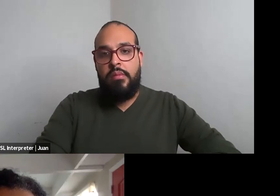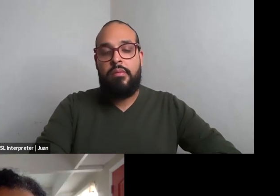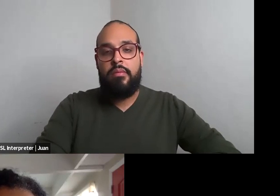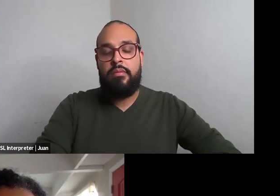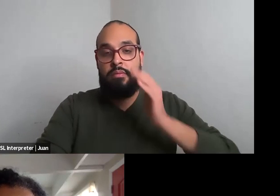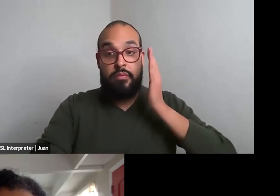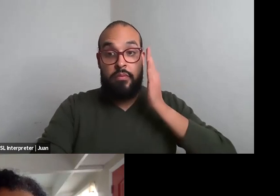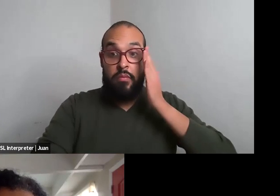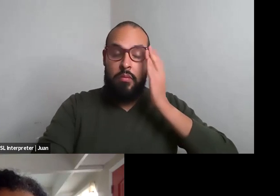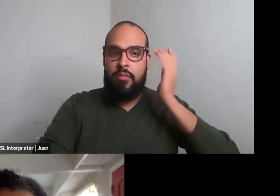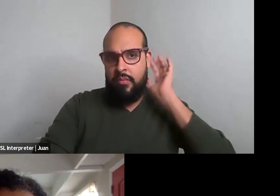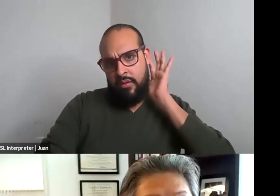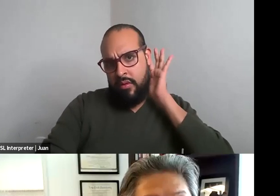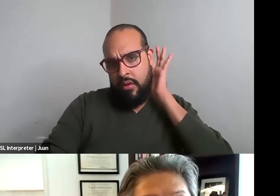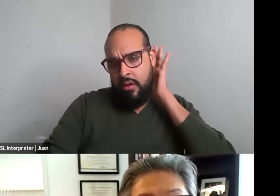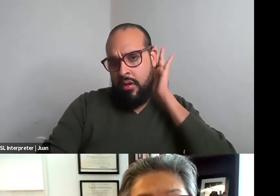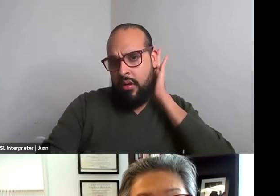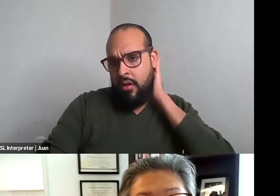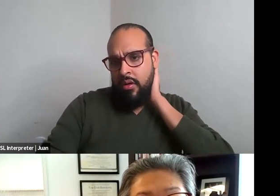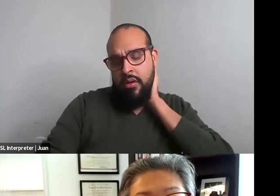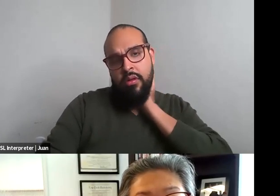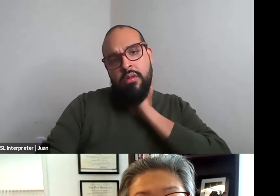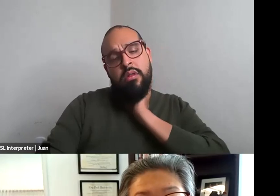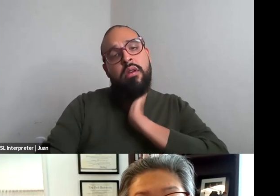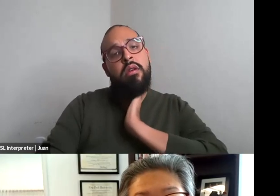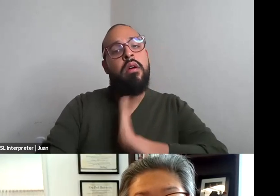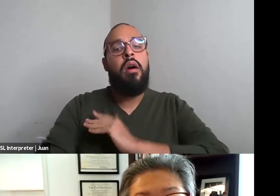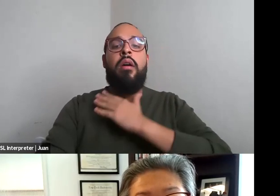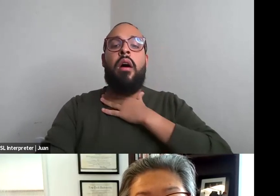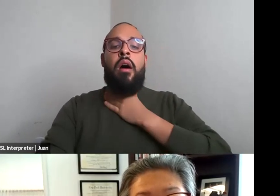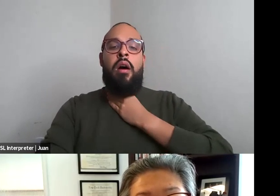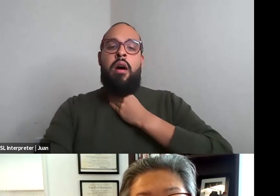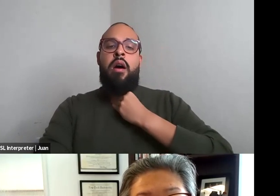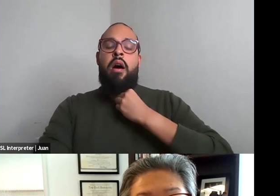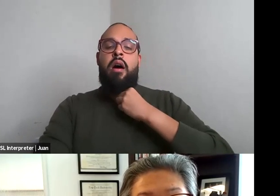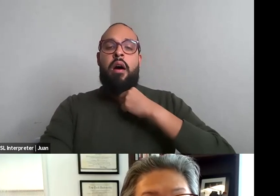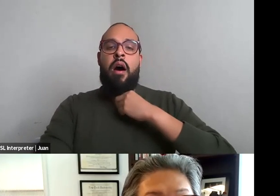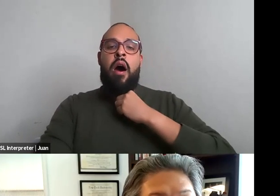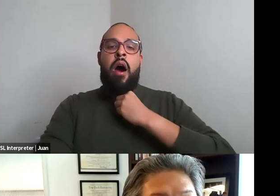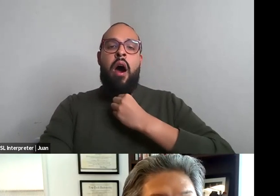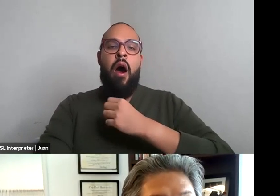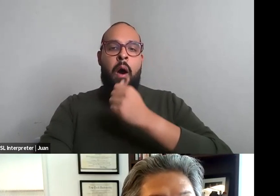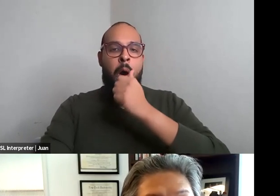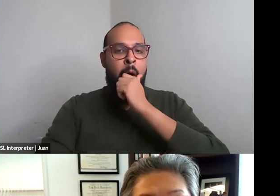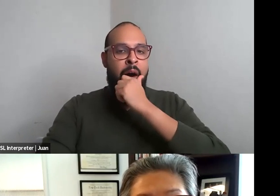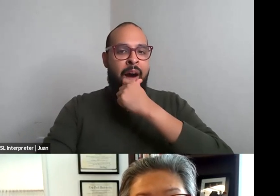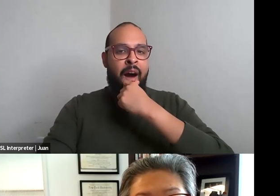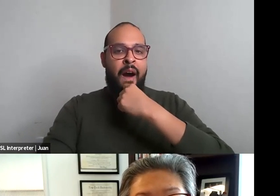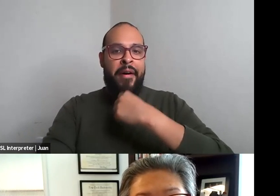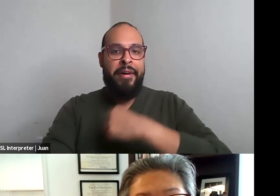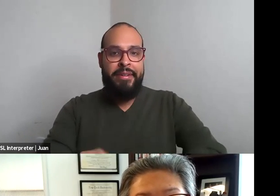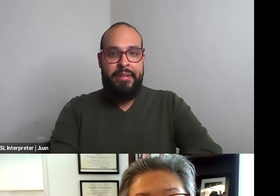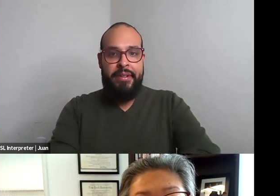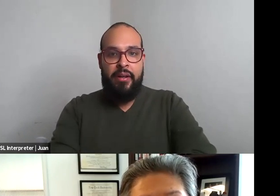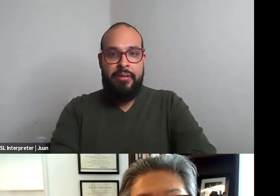group option. Sassoon, Right. could you add Nita to a group? Yeah. Great. So I had 2 people unassigned, so